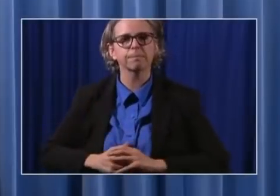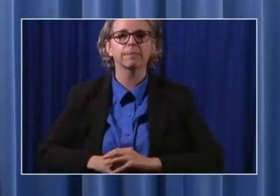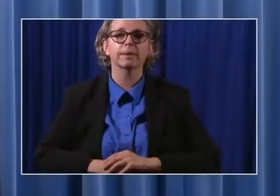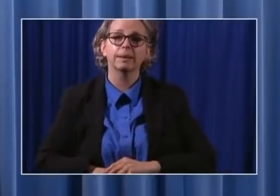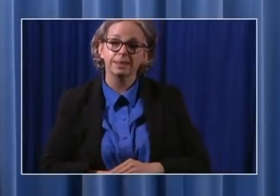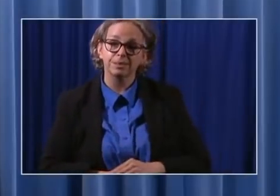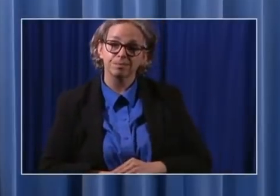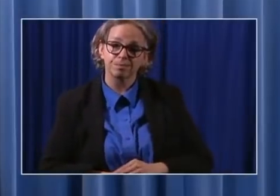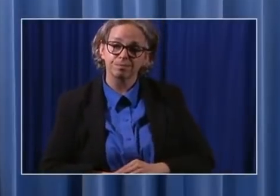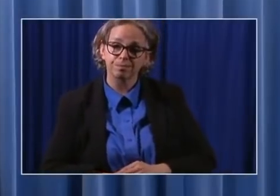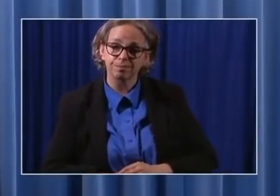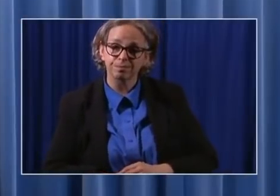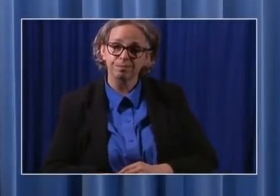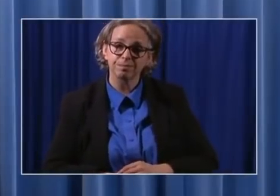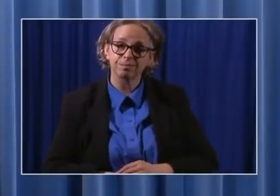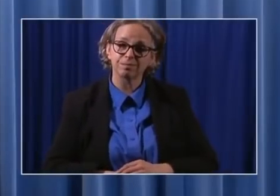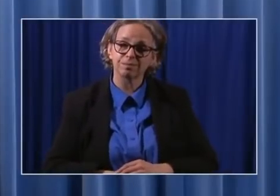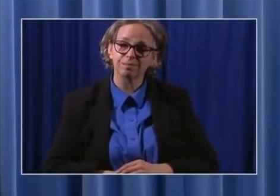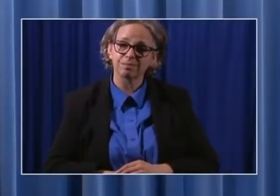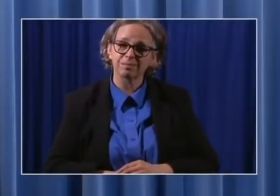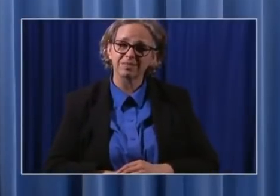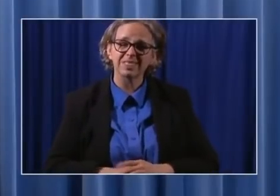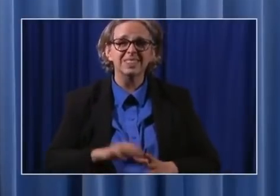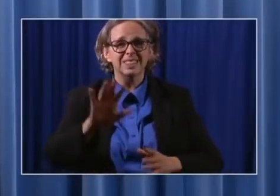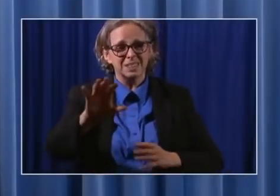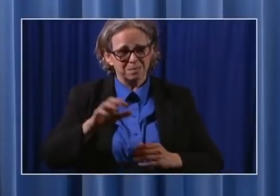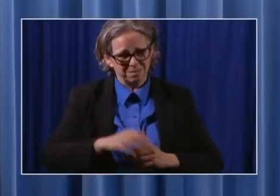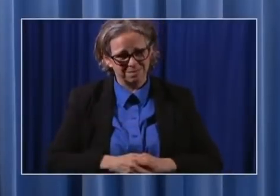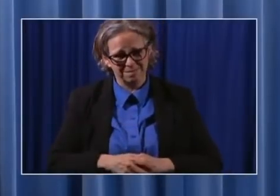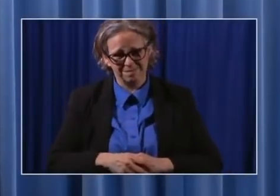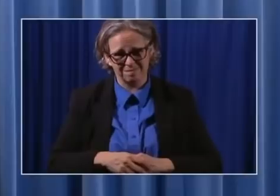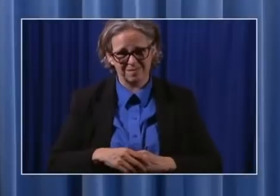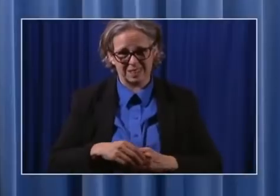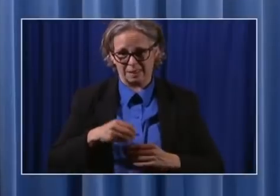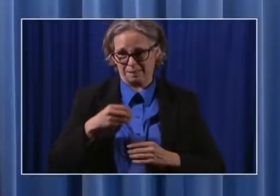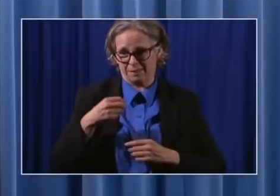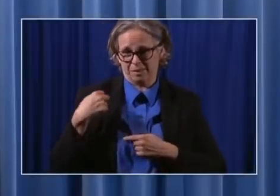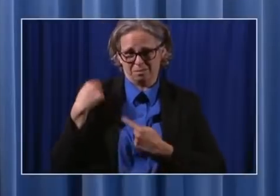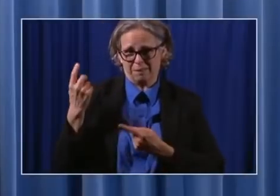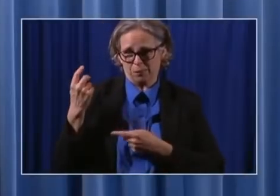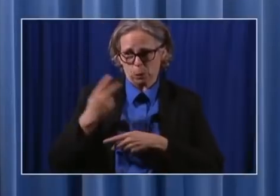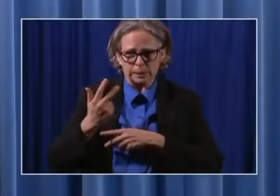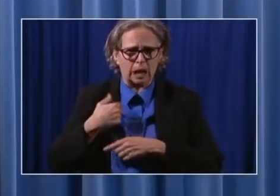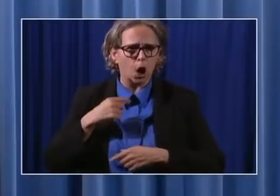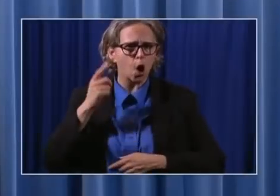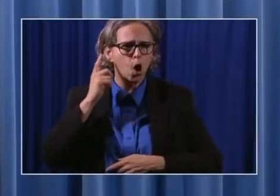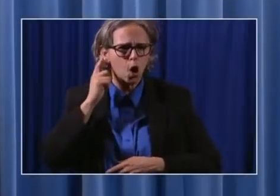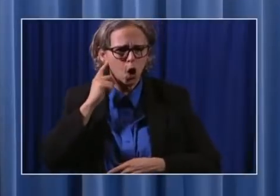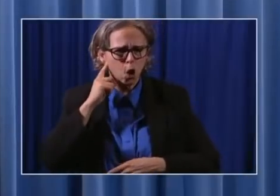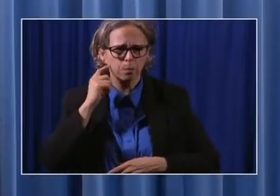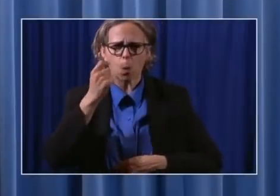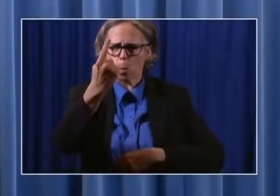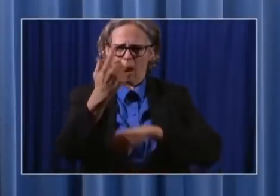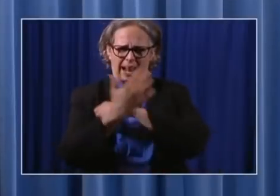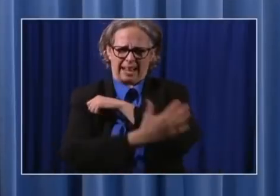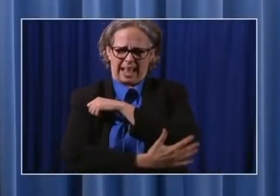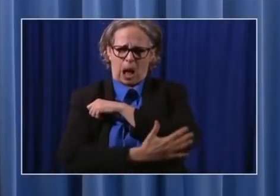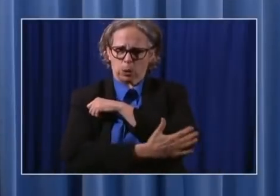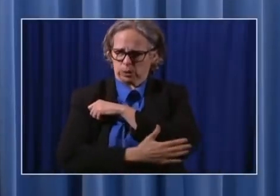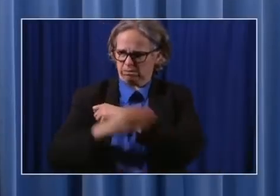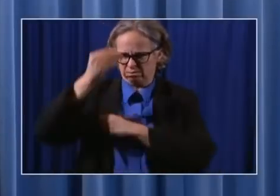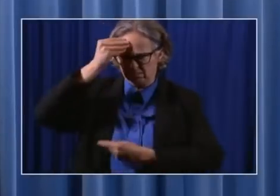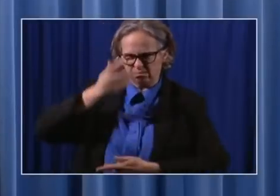Let me also mention a few other things that we have learned in the last several days. One county told us this week that they have 7